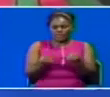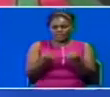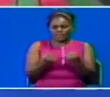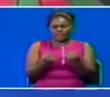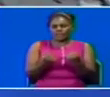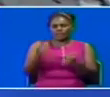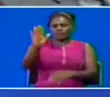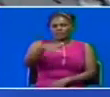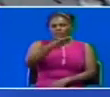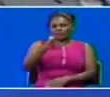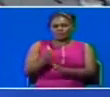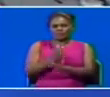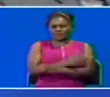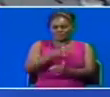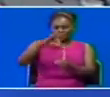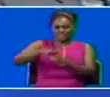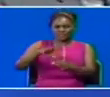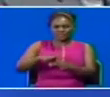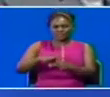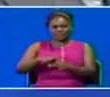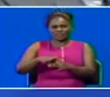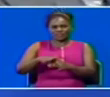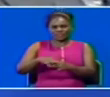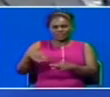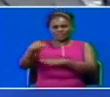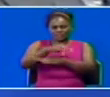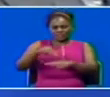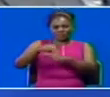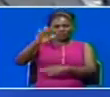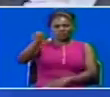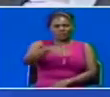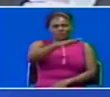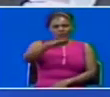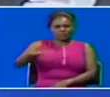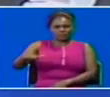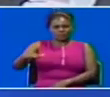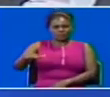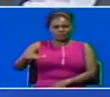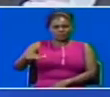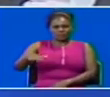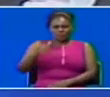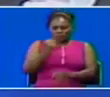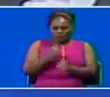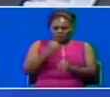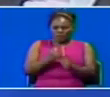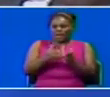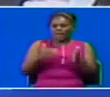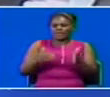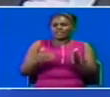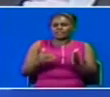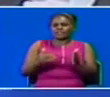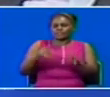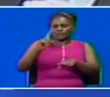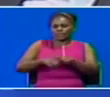June ahead of the August 8th general election, the National Assembly will be racing against time to pass